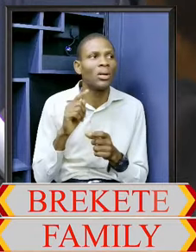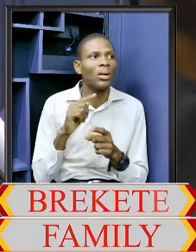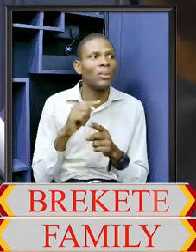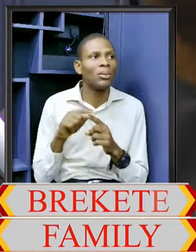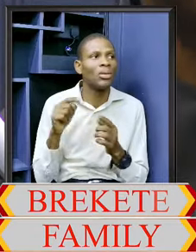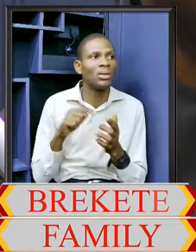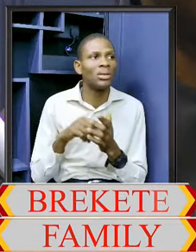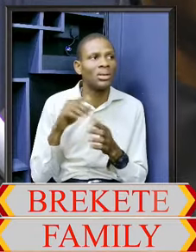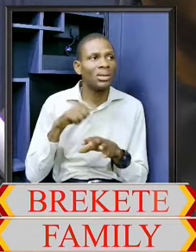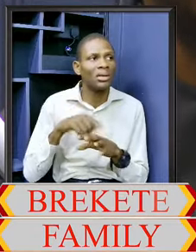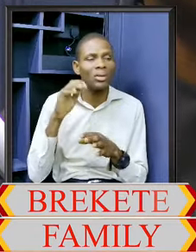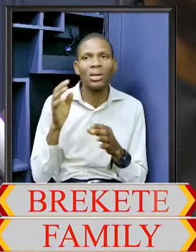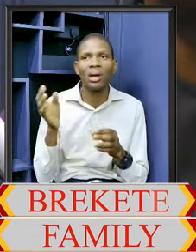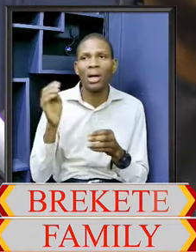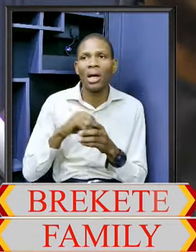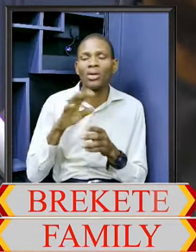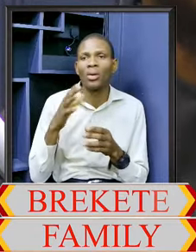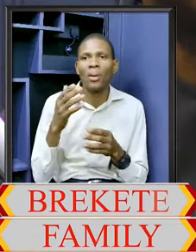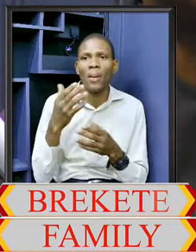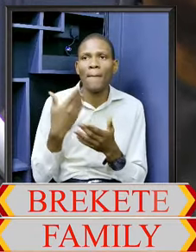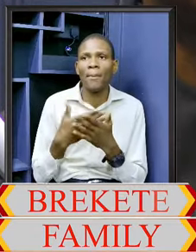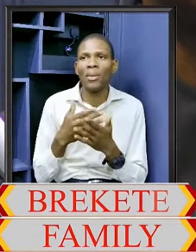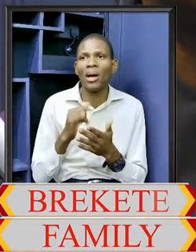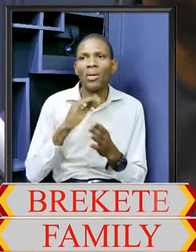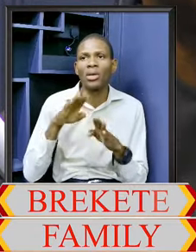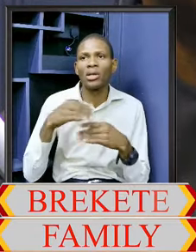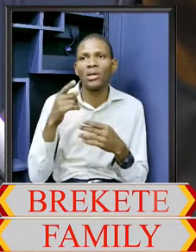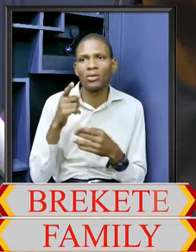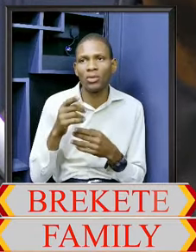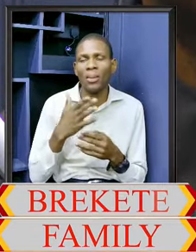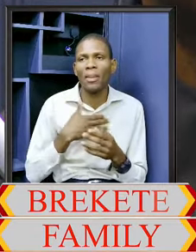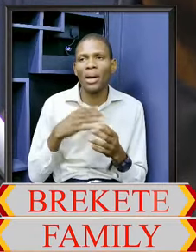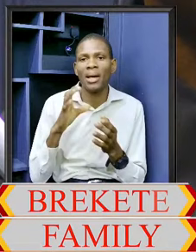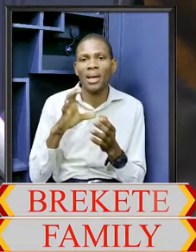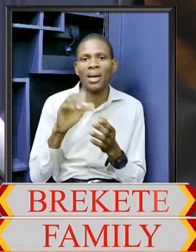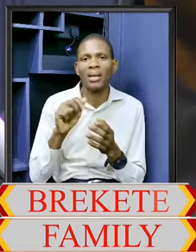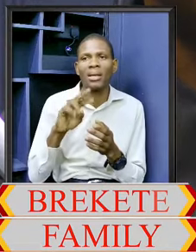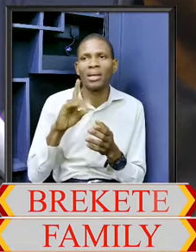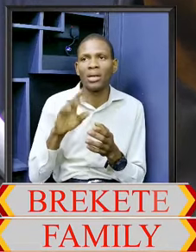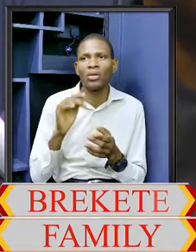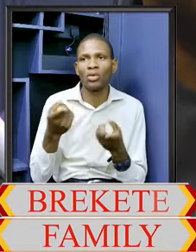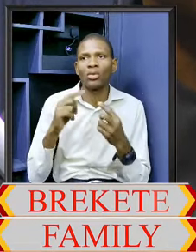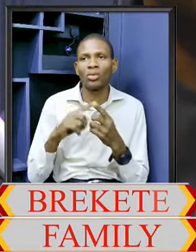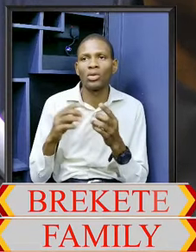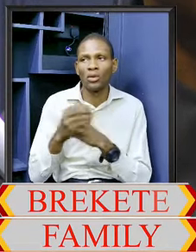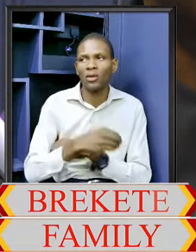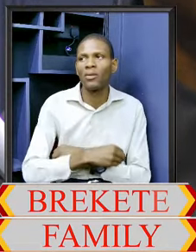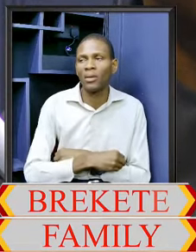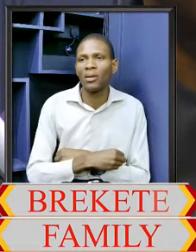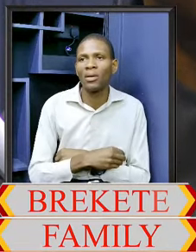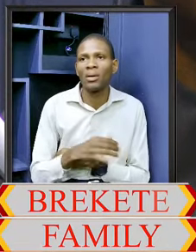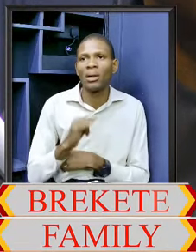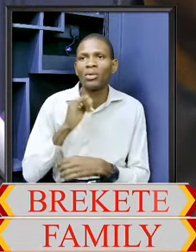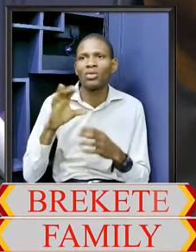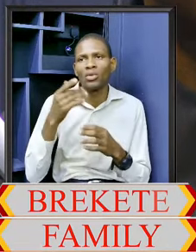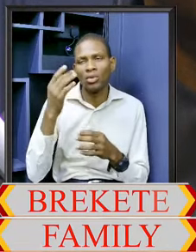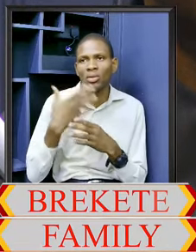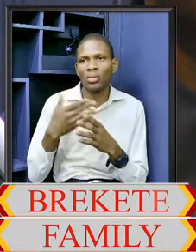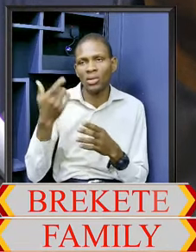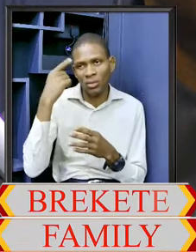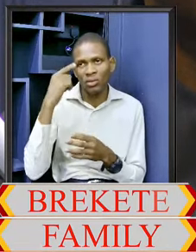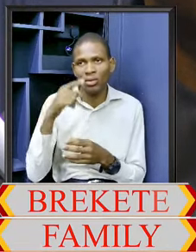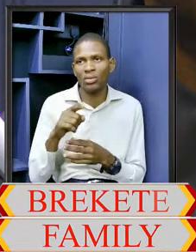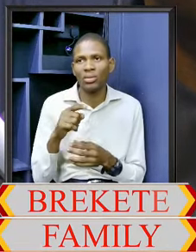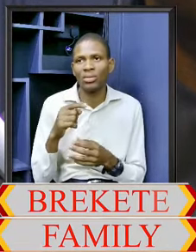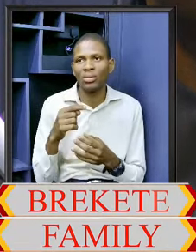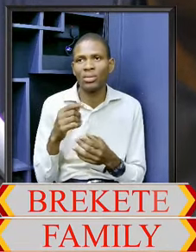this time you go put your money so that you no go share and all. I go give you my card, eh? Yes, sir. You go come to the office. Okay, sir. I'll do something for you. Okay,